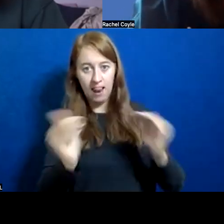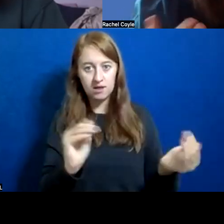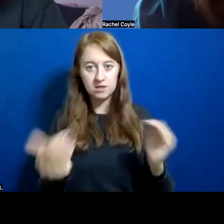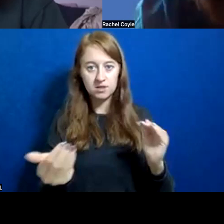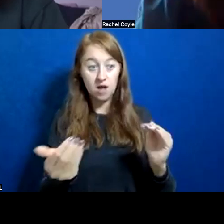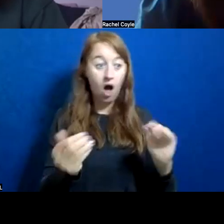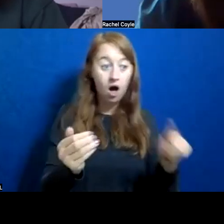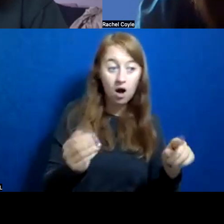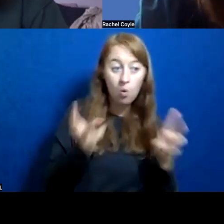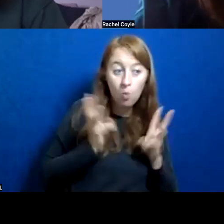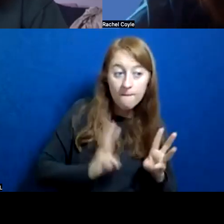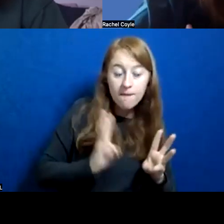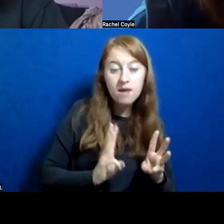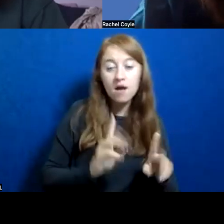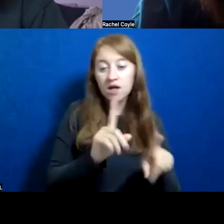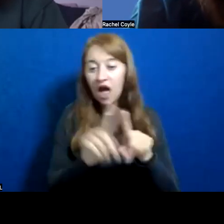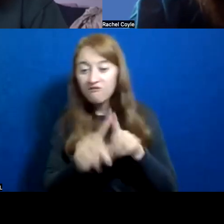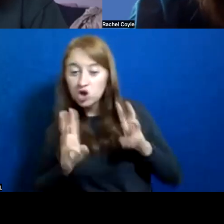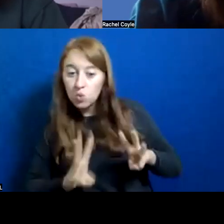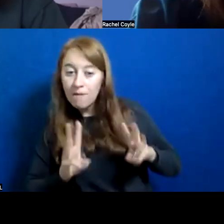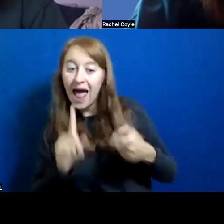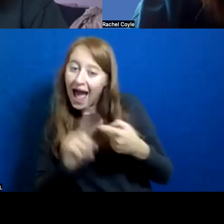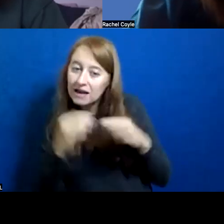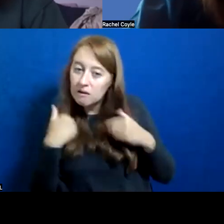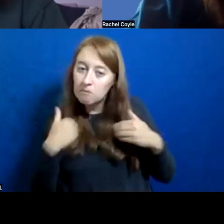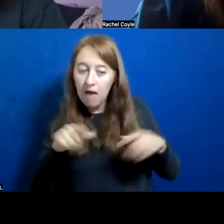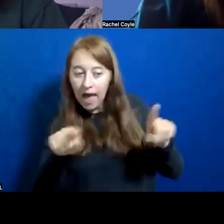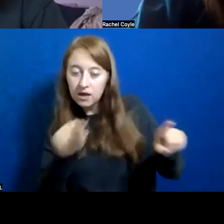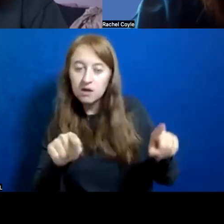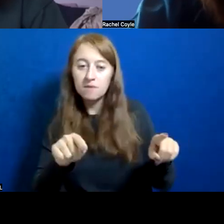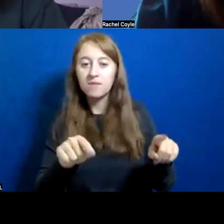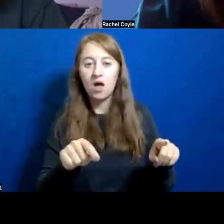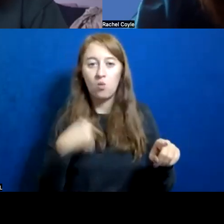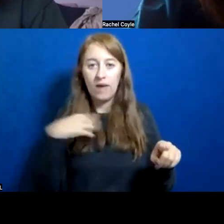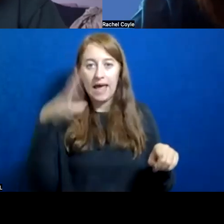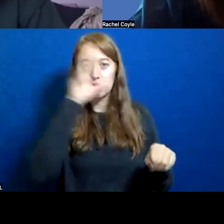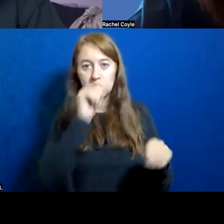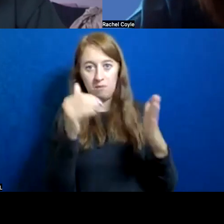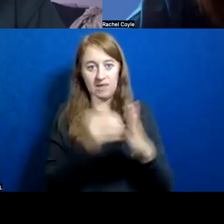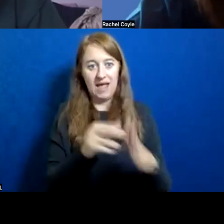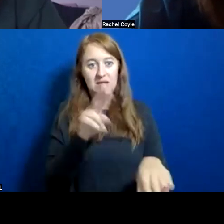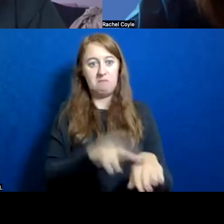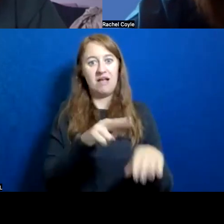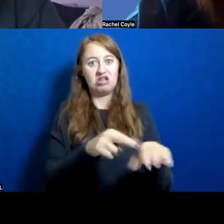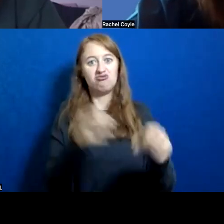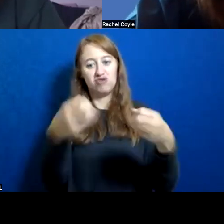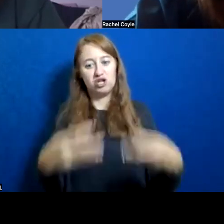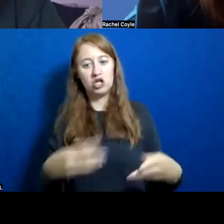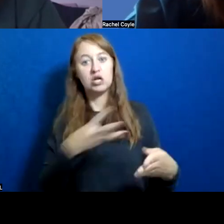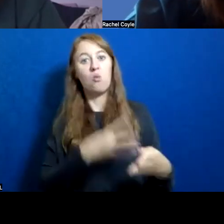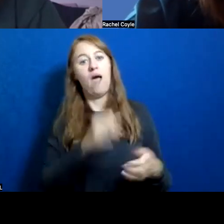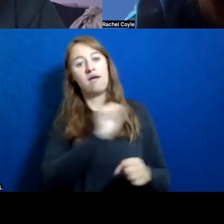women, diverse women and men. Obviously, you would presume that there would be better outcomes to represent all of those